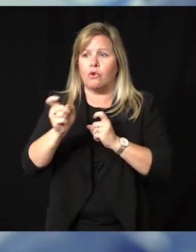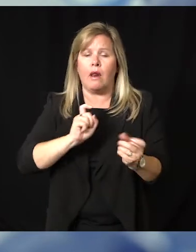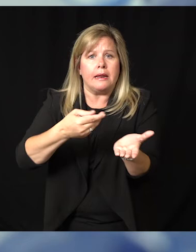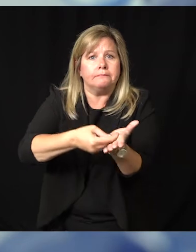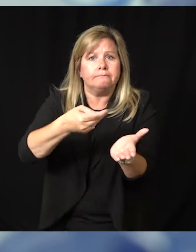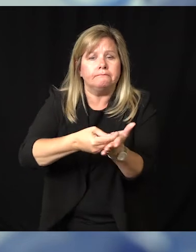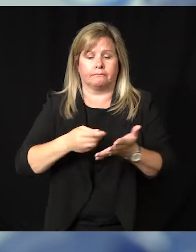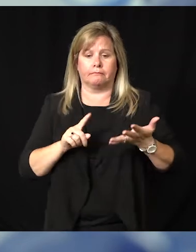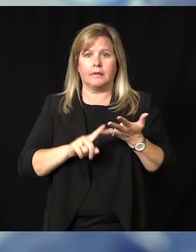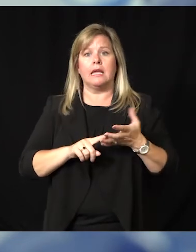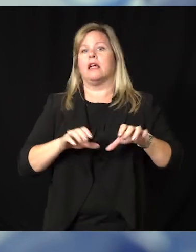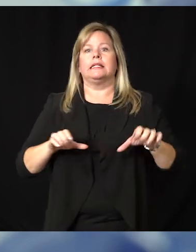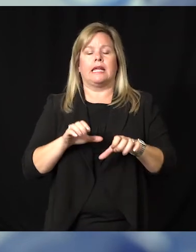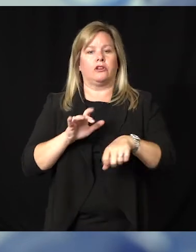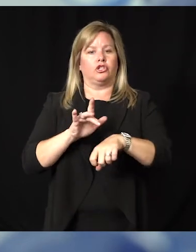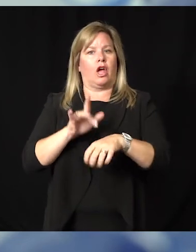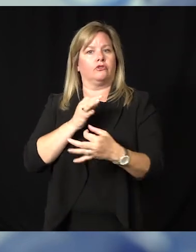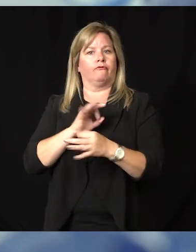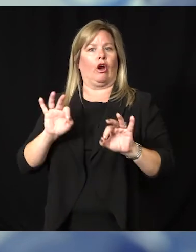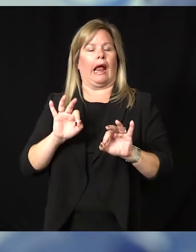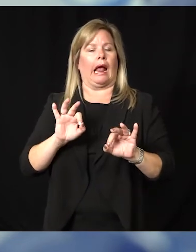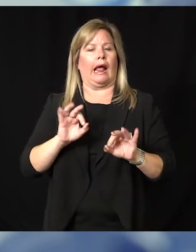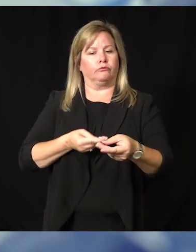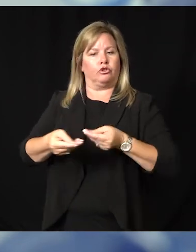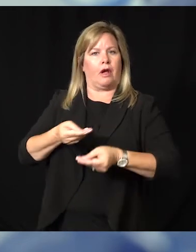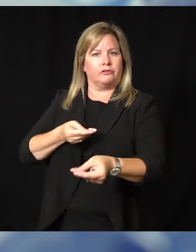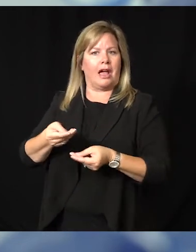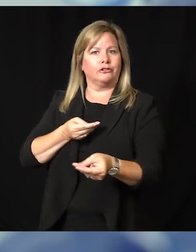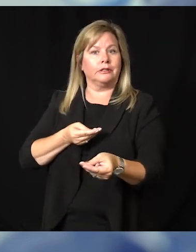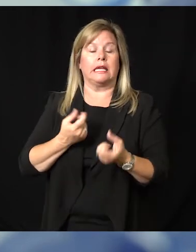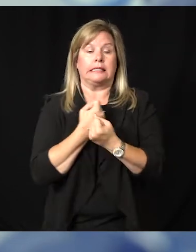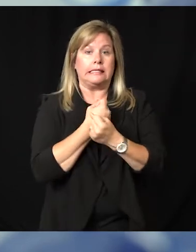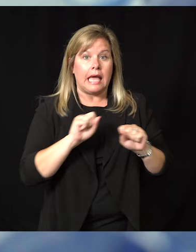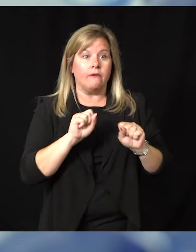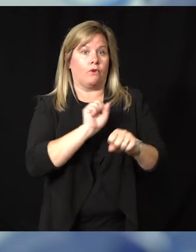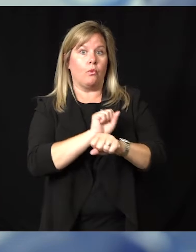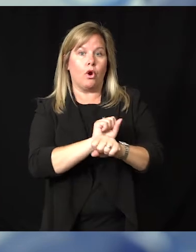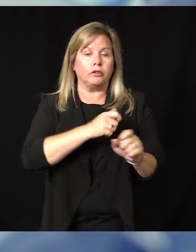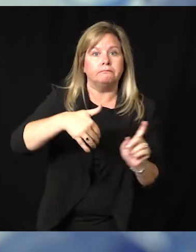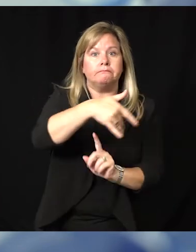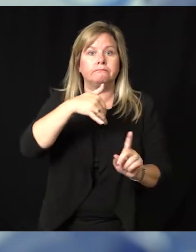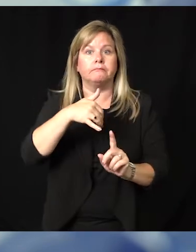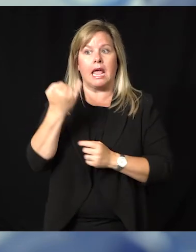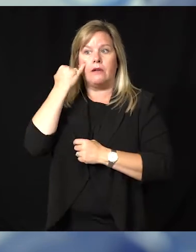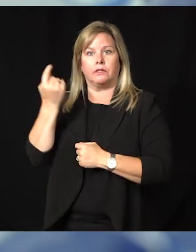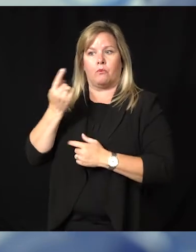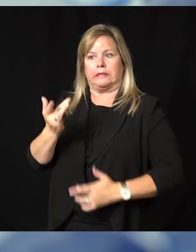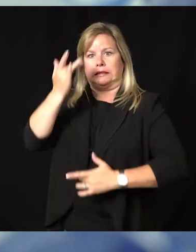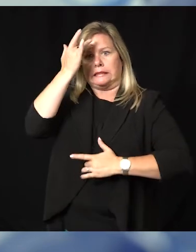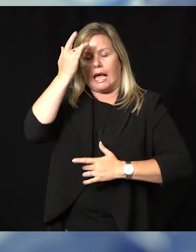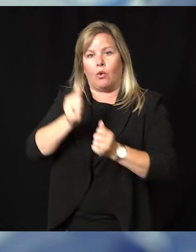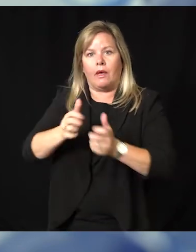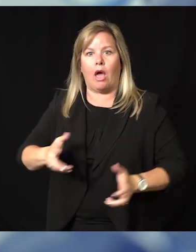created touchless business transactions and safer workplaces. You made sure that sick persons without a home had a safe